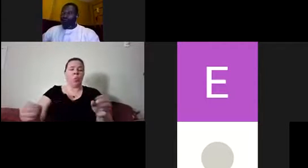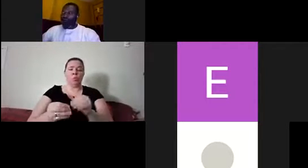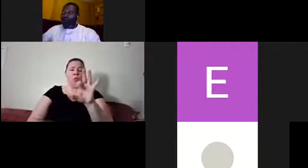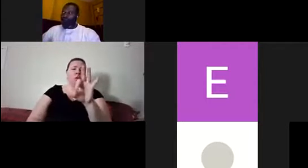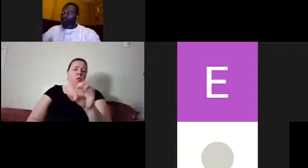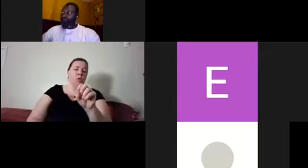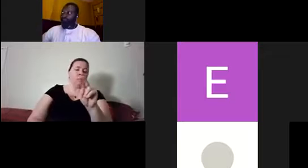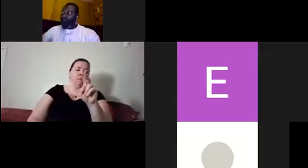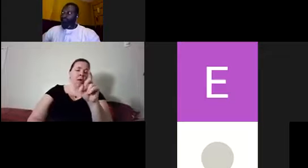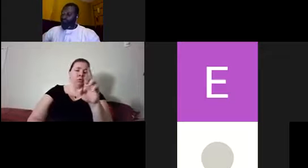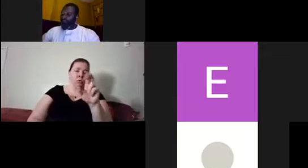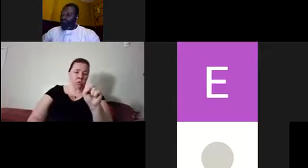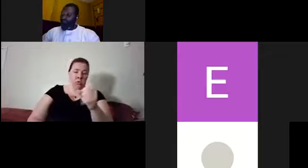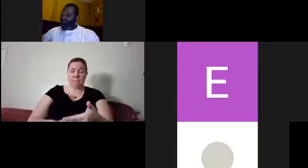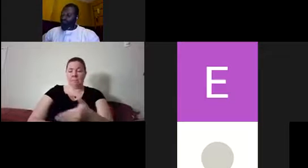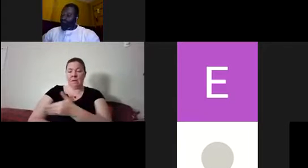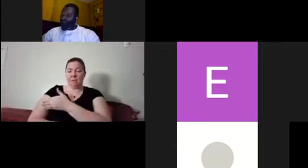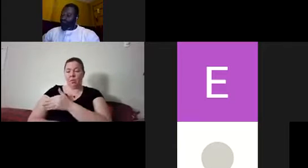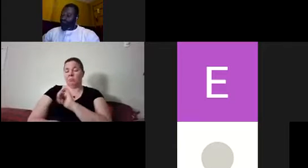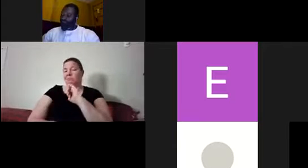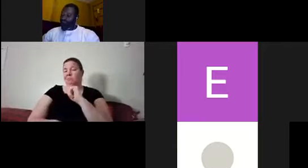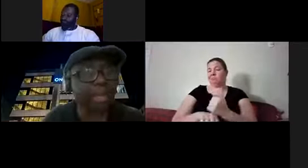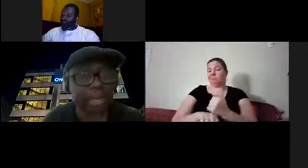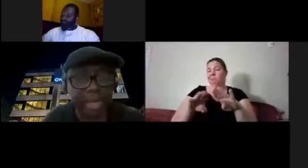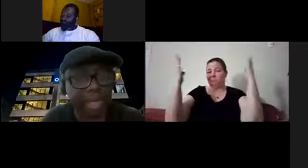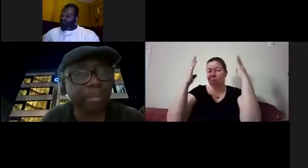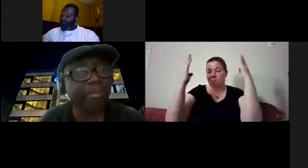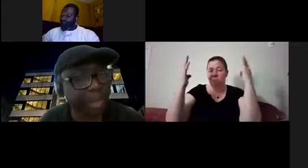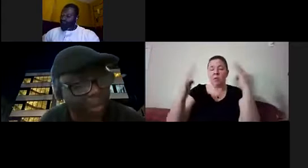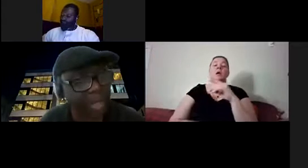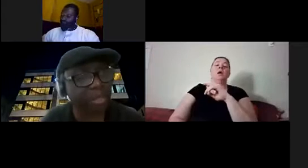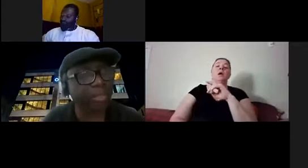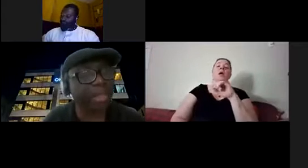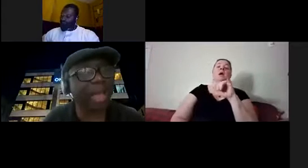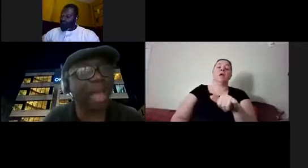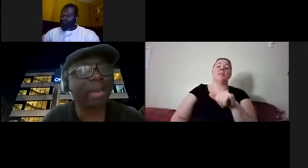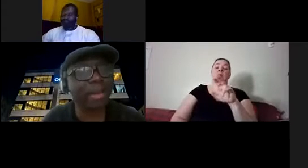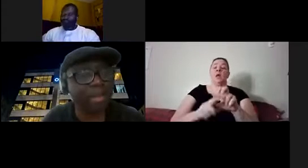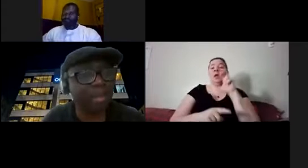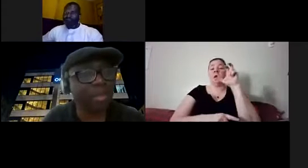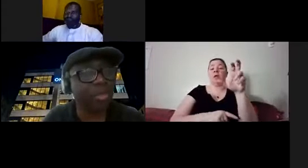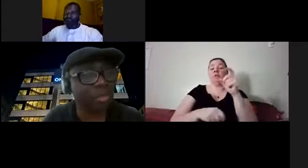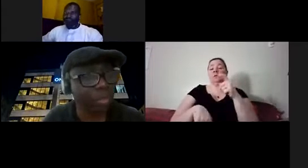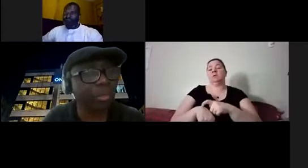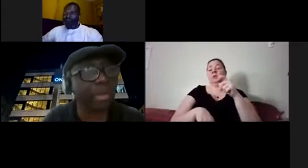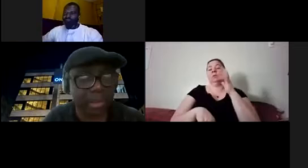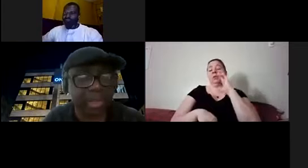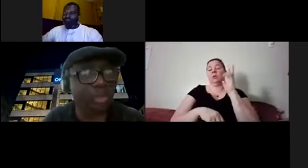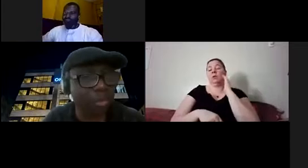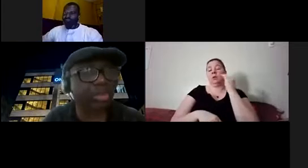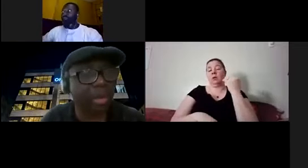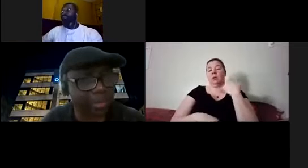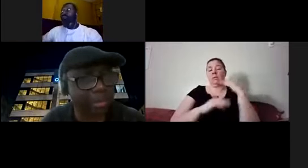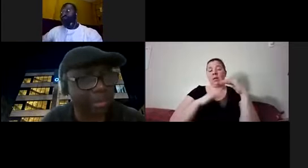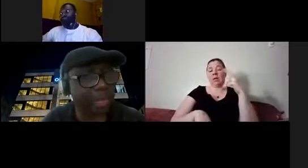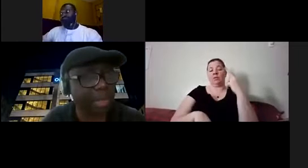be closed even before launch, okay? And the testing period is going to be at least let's say 2